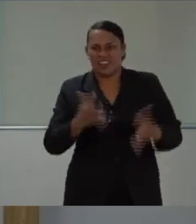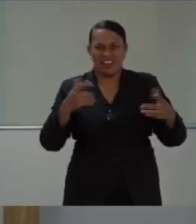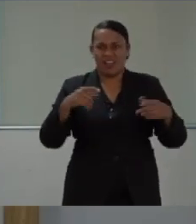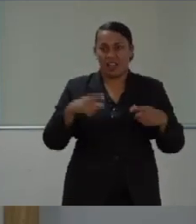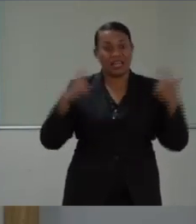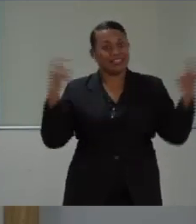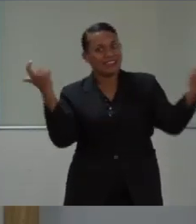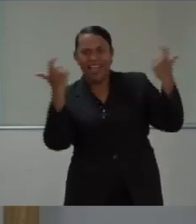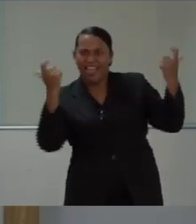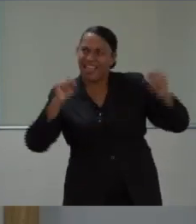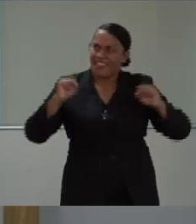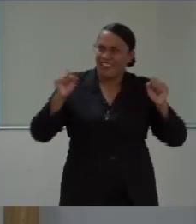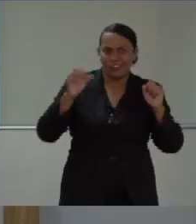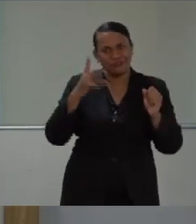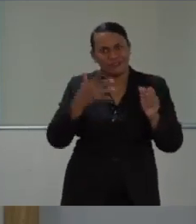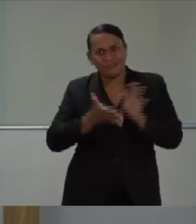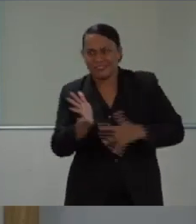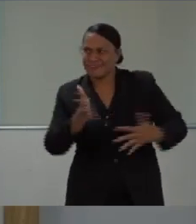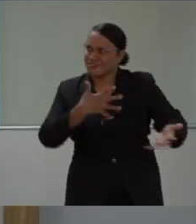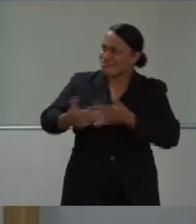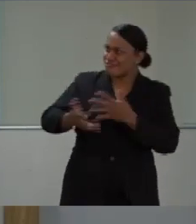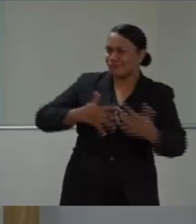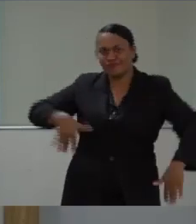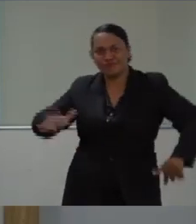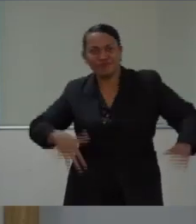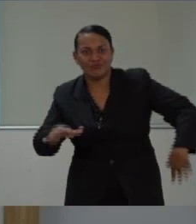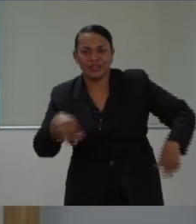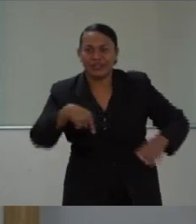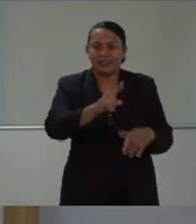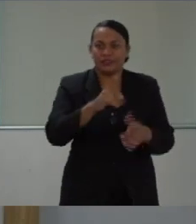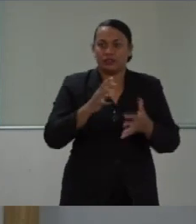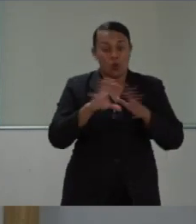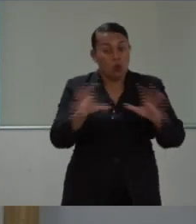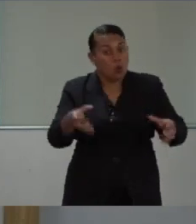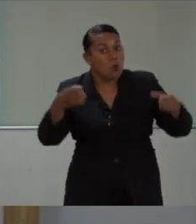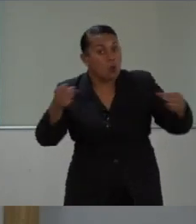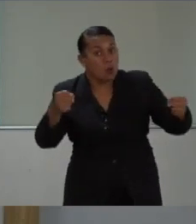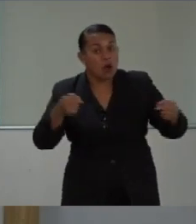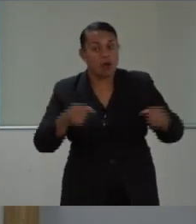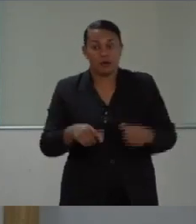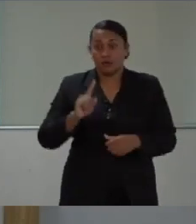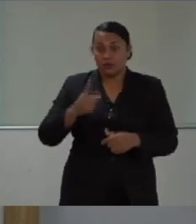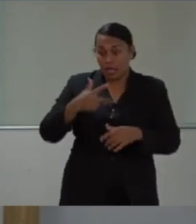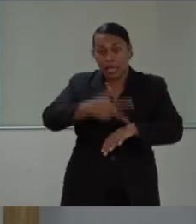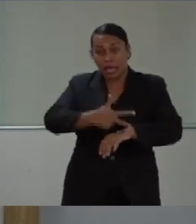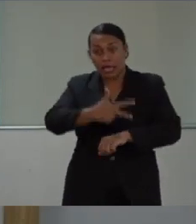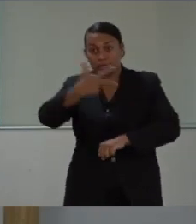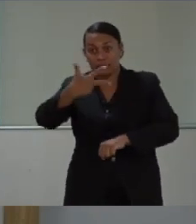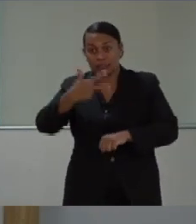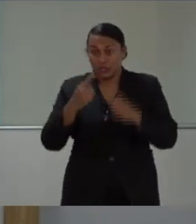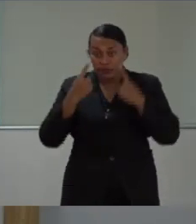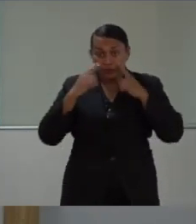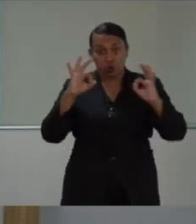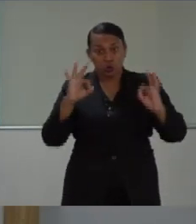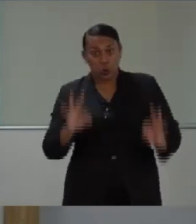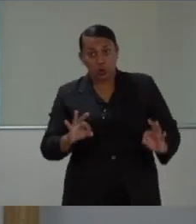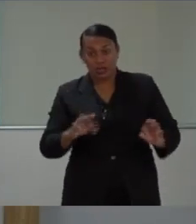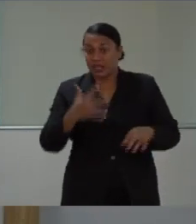to play loose with the rules. The 8 p.m. to 5 a.m. nationwide curfew applies